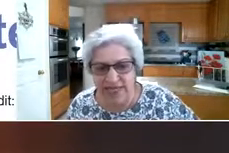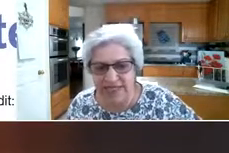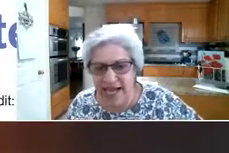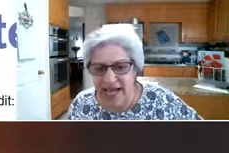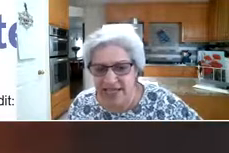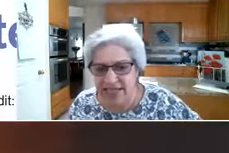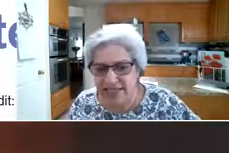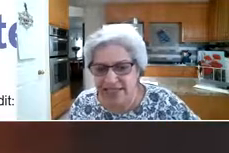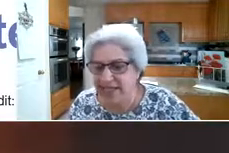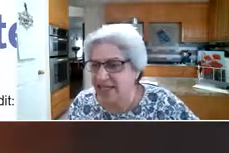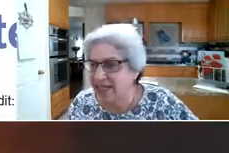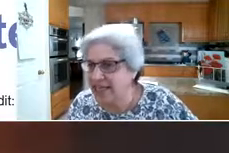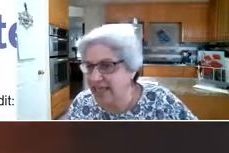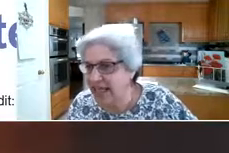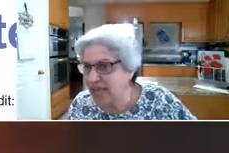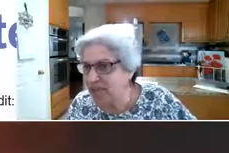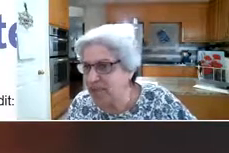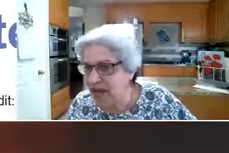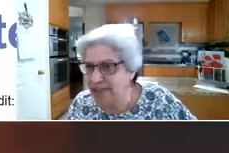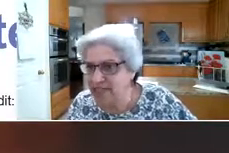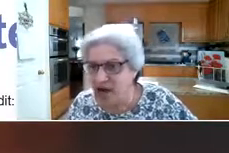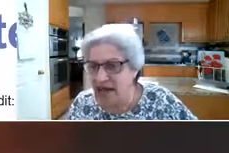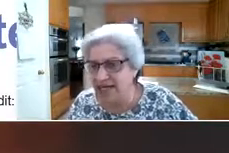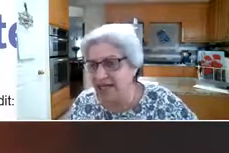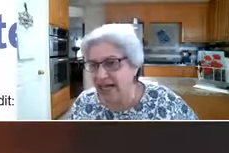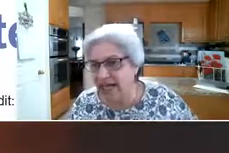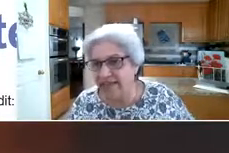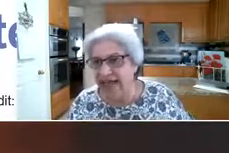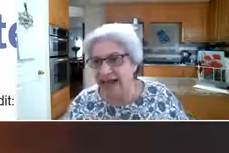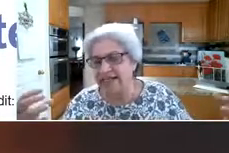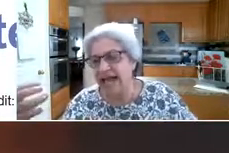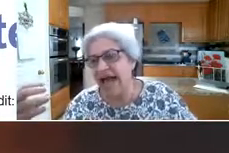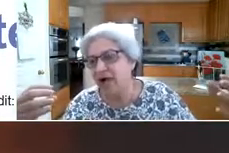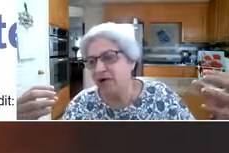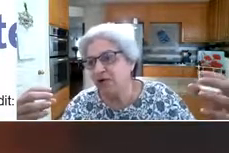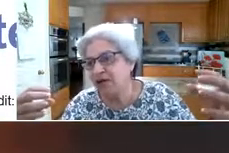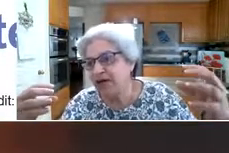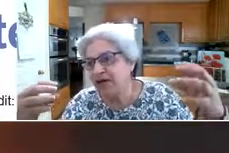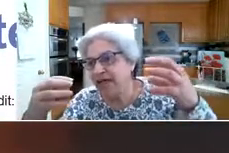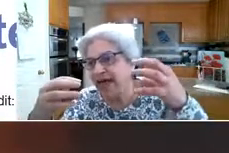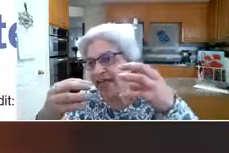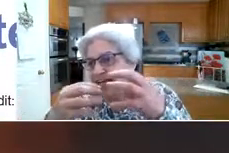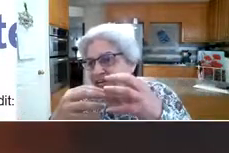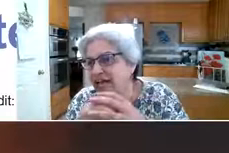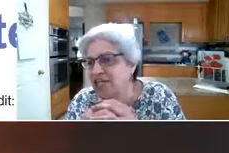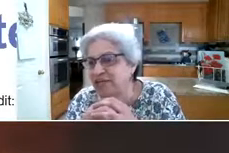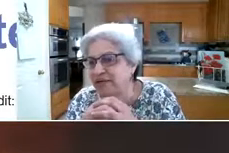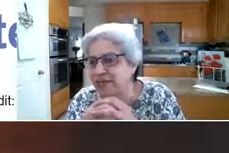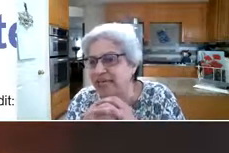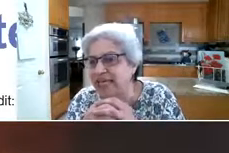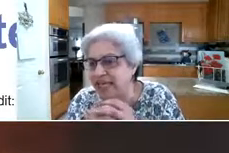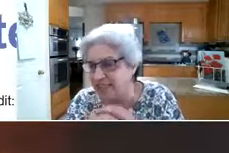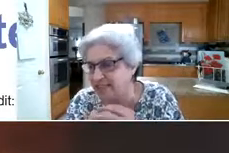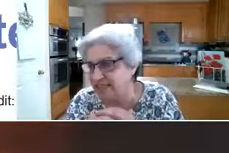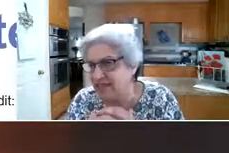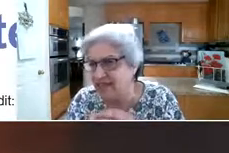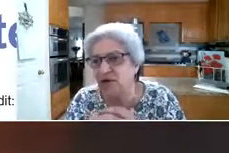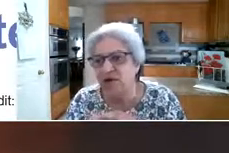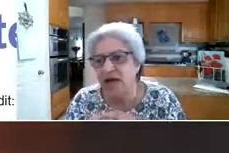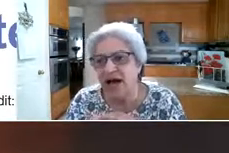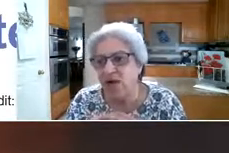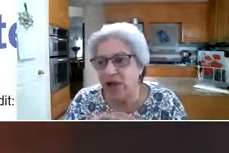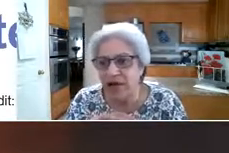And when it does, it can bind on, and that is how that connection